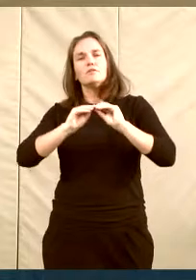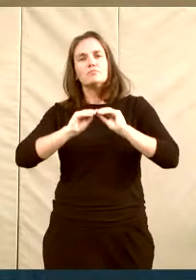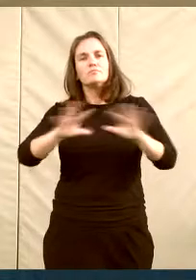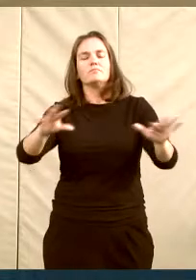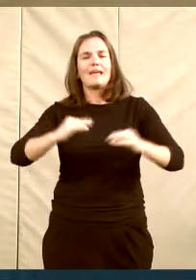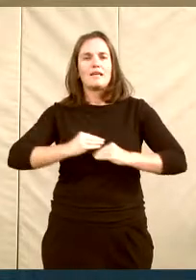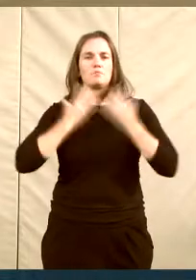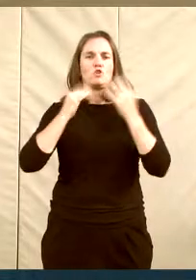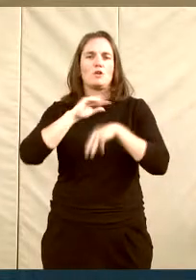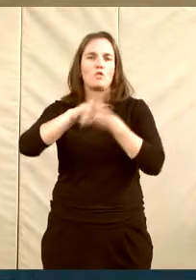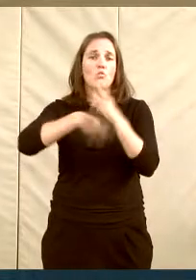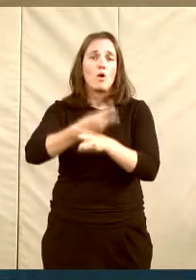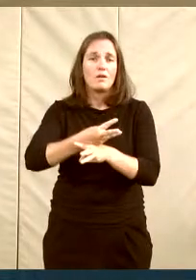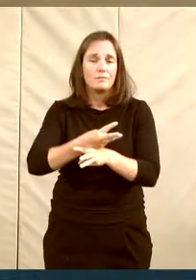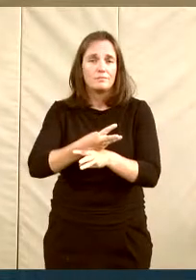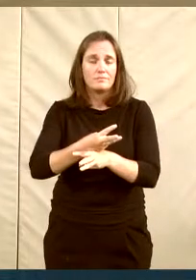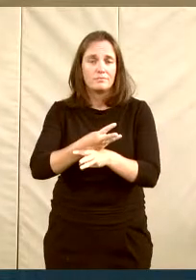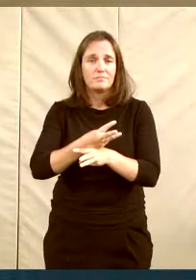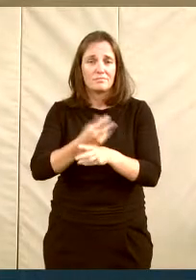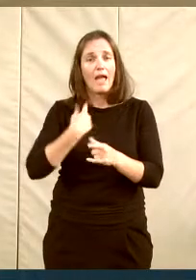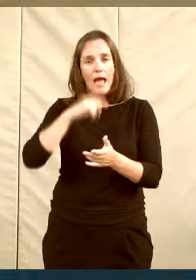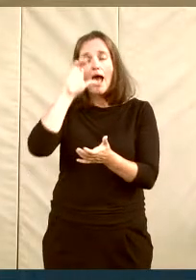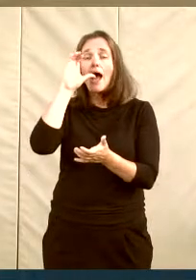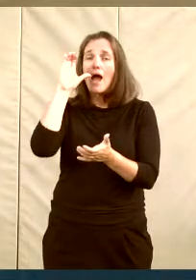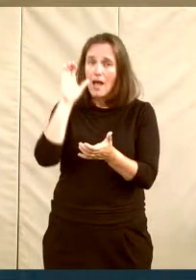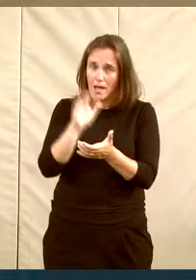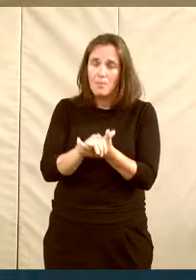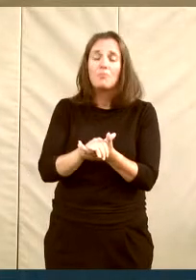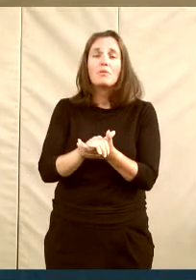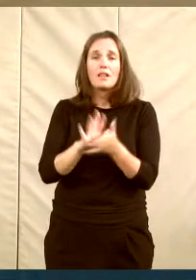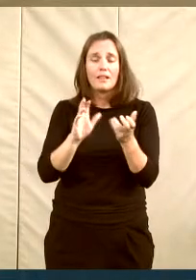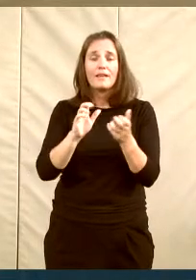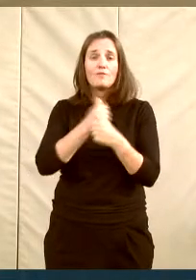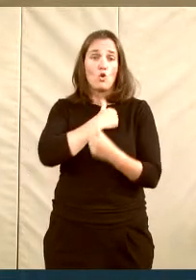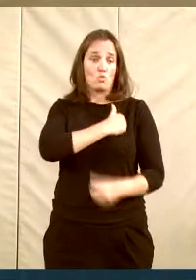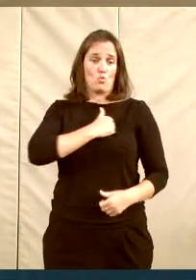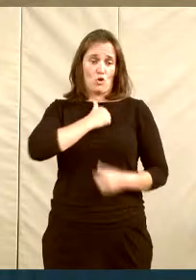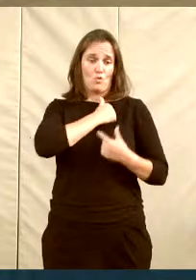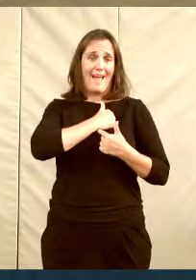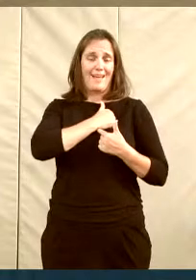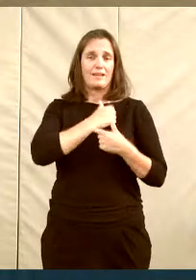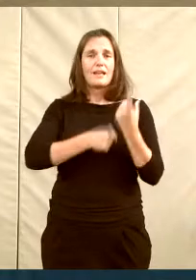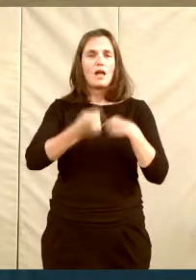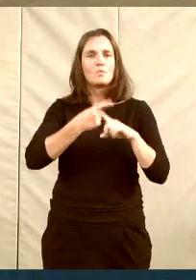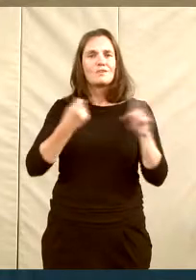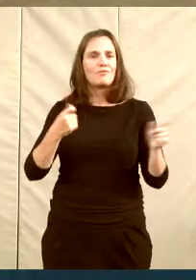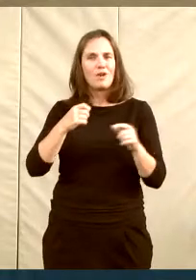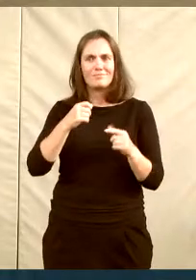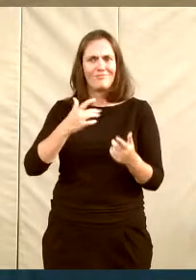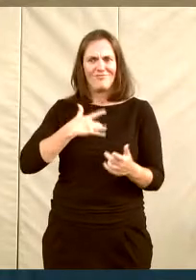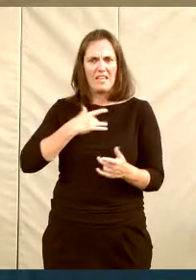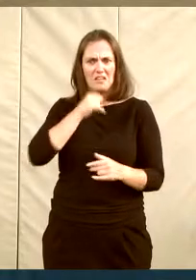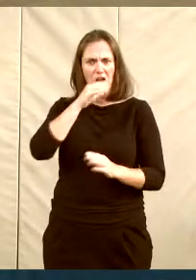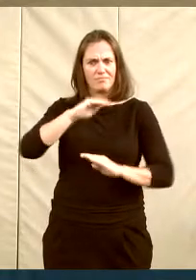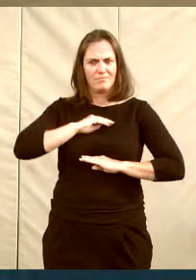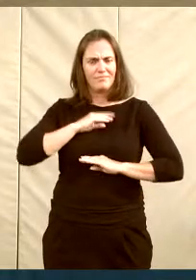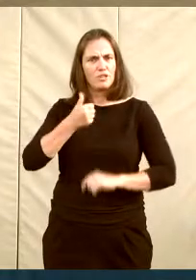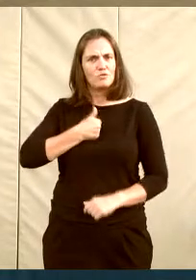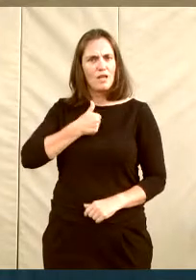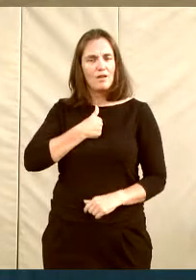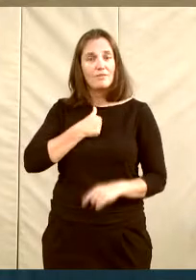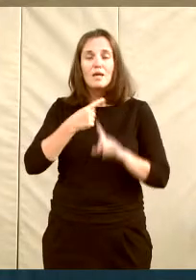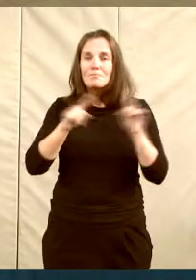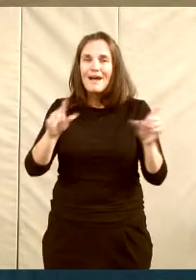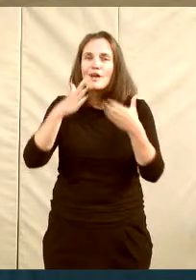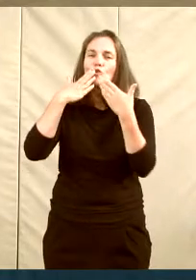this world. While I believe that regret is often a result of unfulfillment, I also believe that gratefulness is the